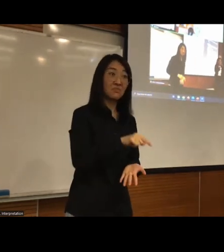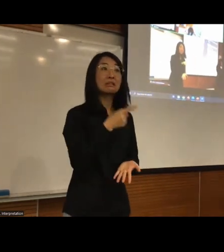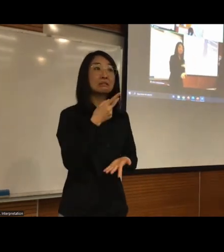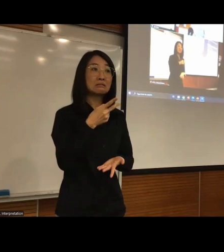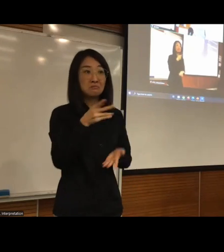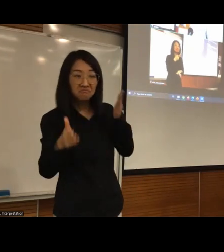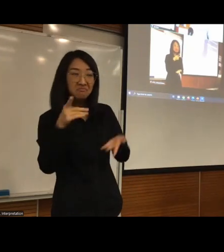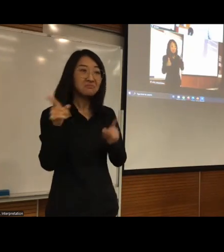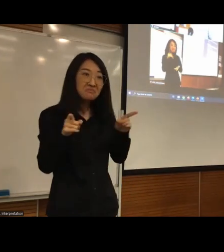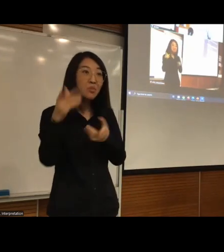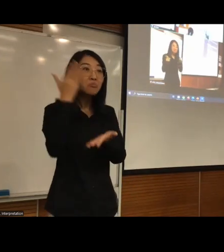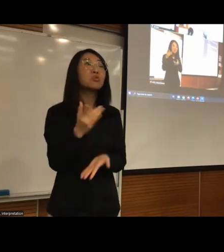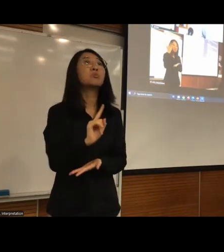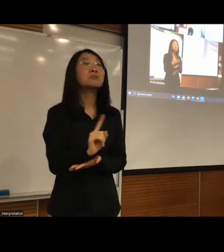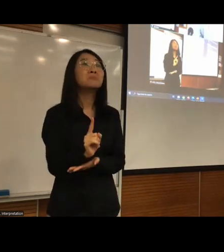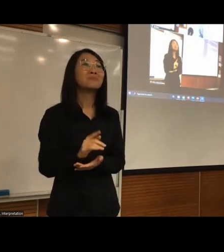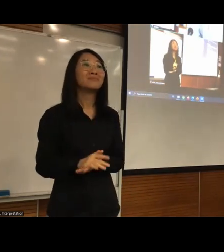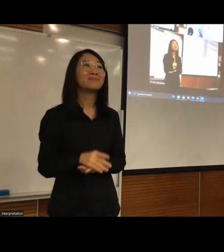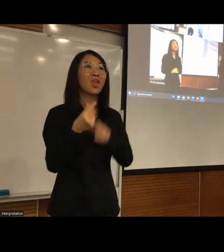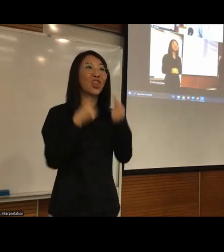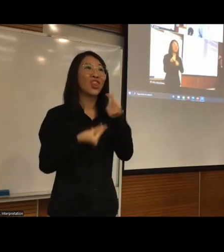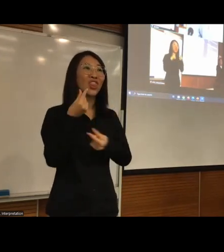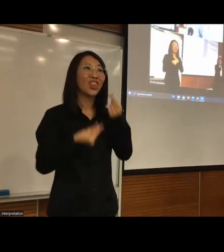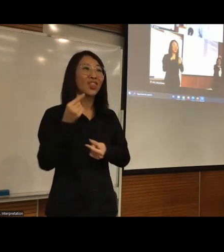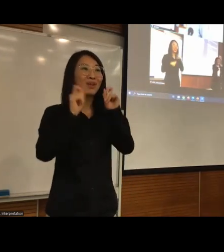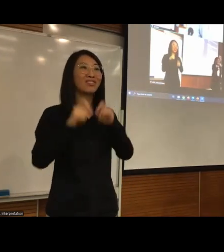Jessica, long question.